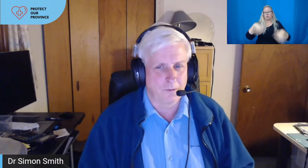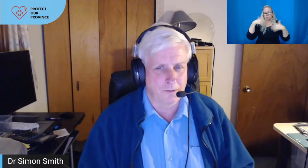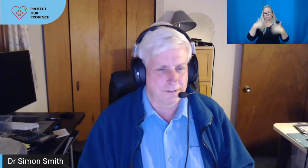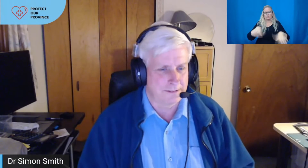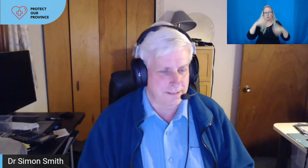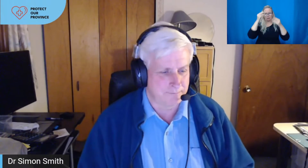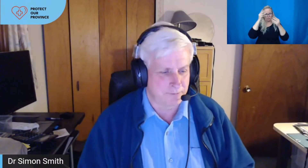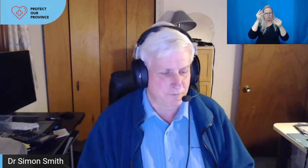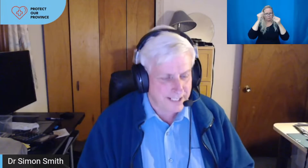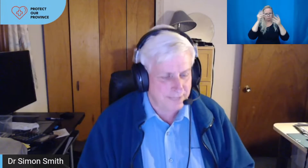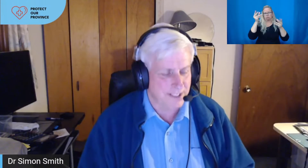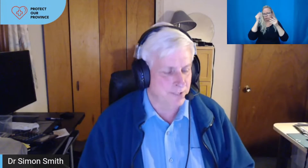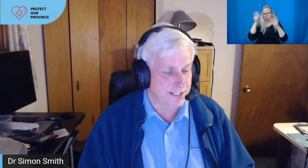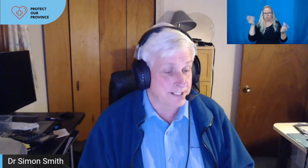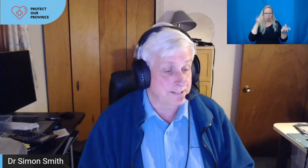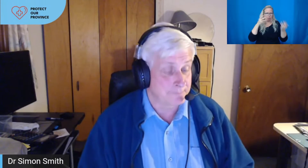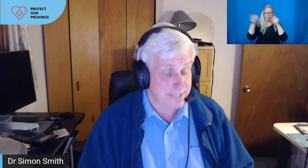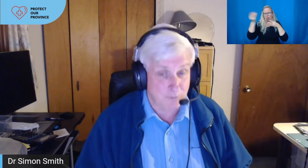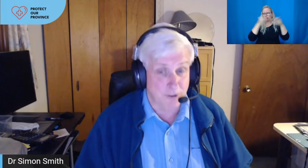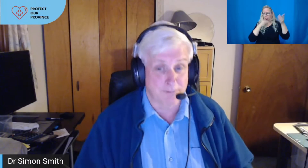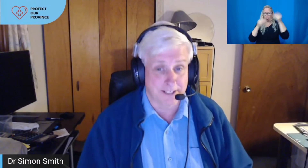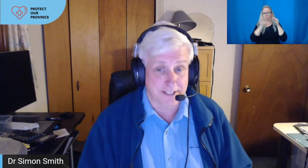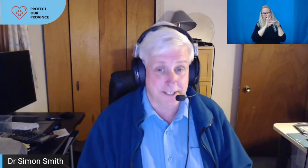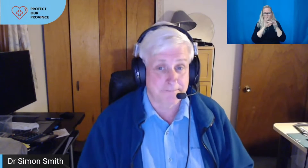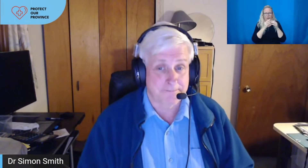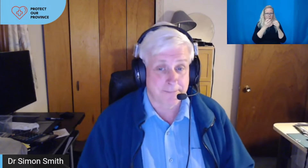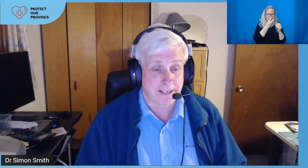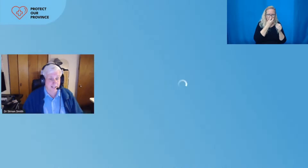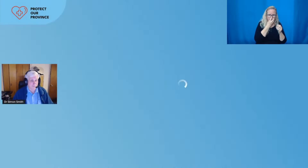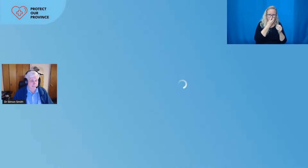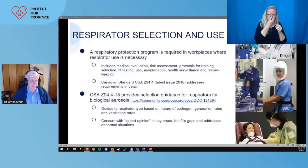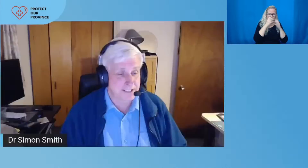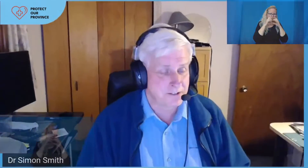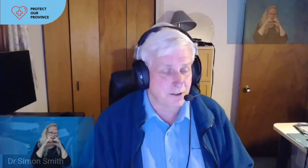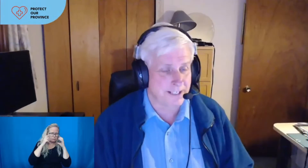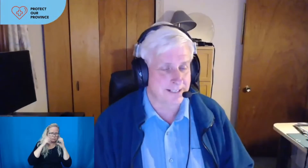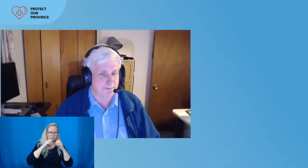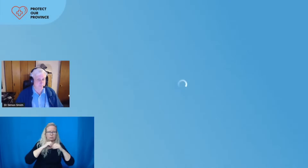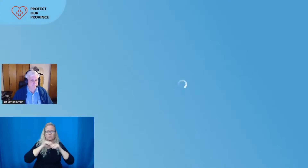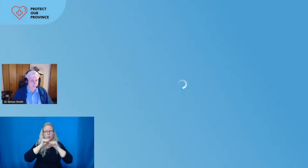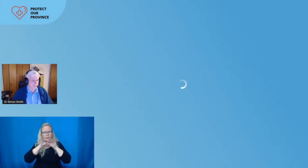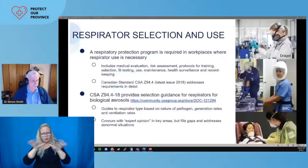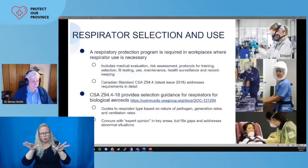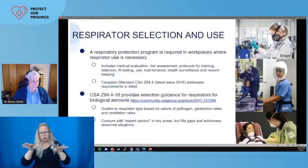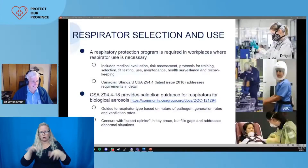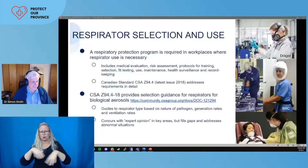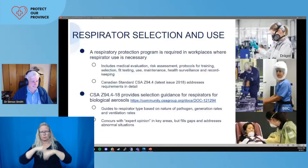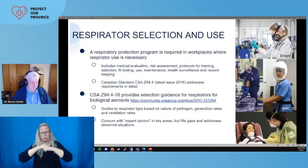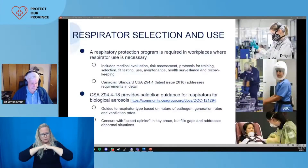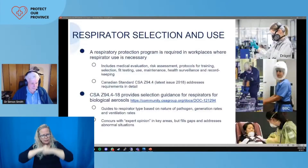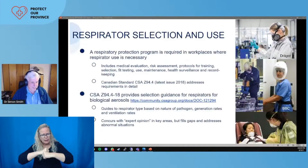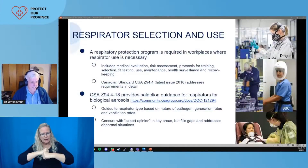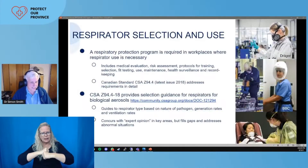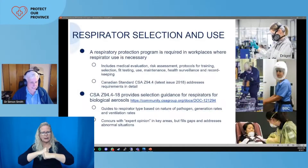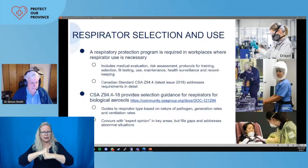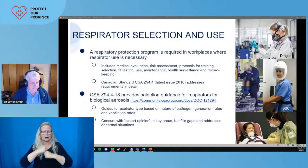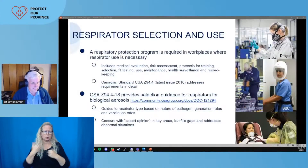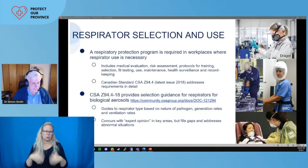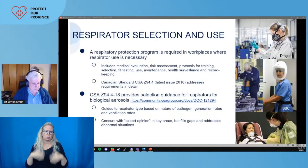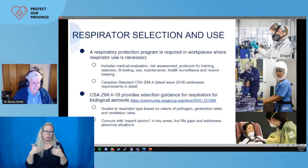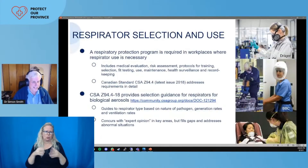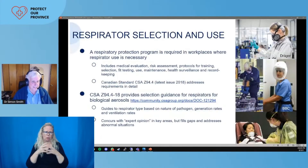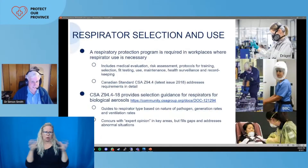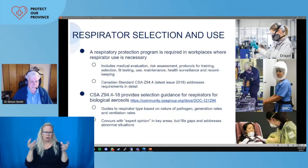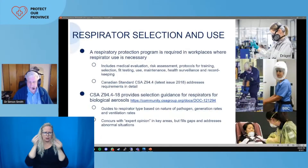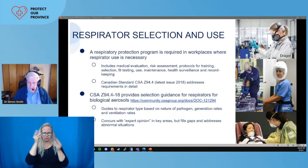for providing respirators, particularly in workplaces, it is not acceptable just to hand out the nearest thing